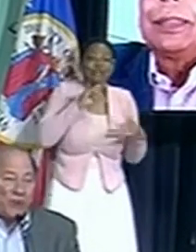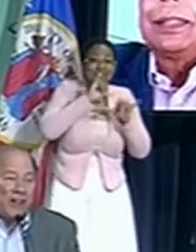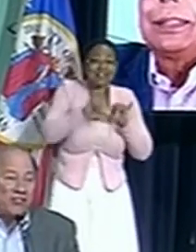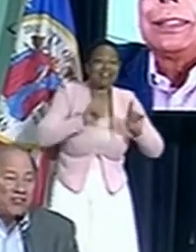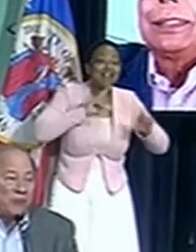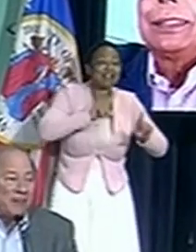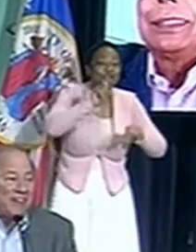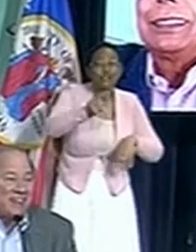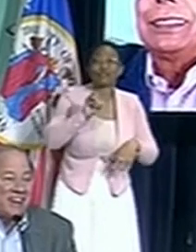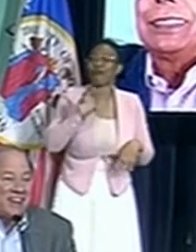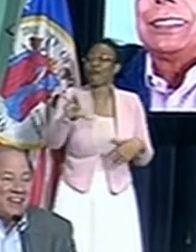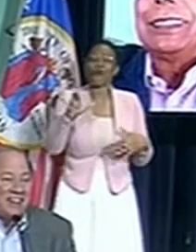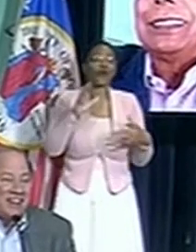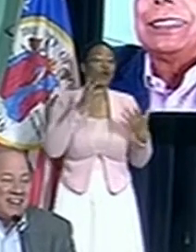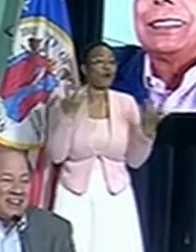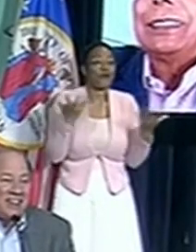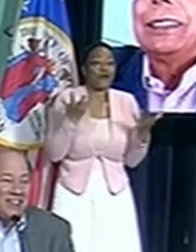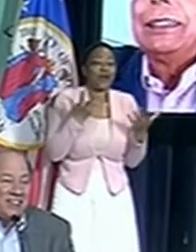answer questions, but